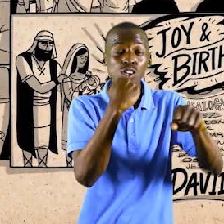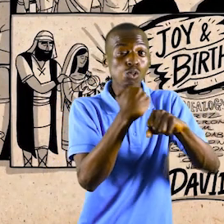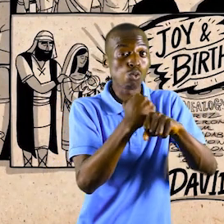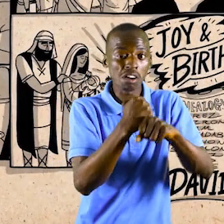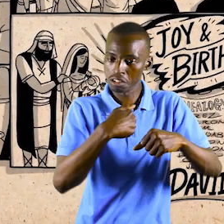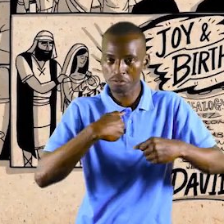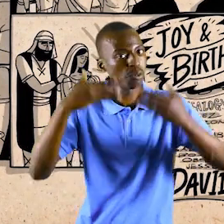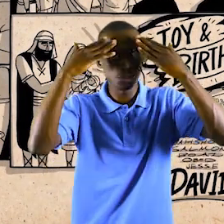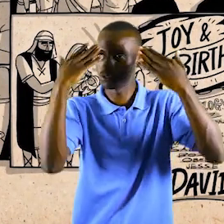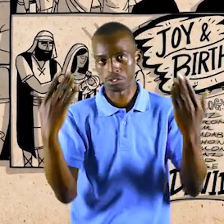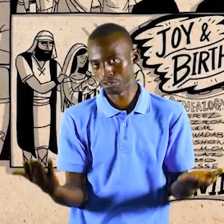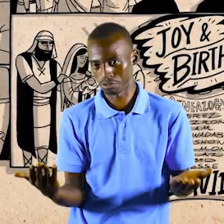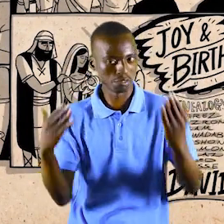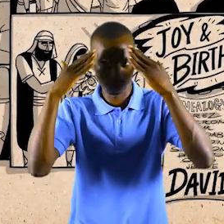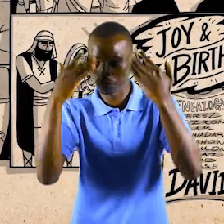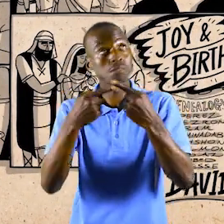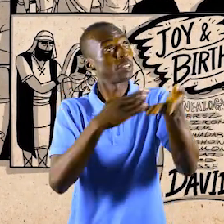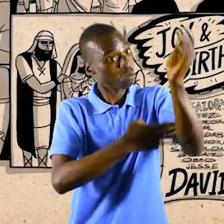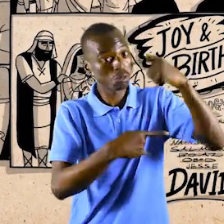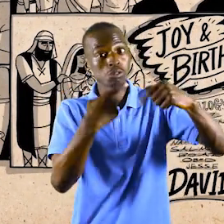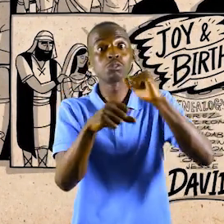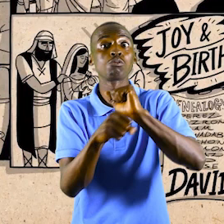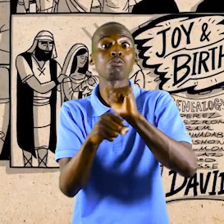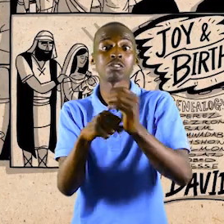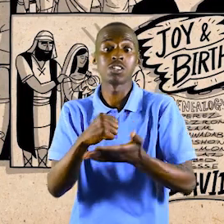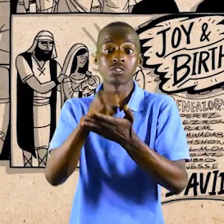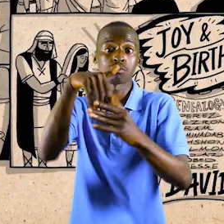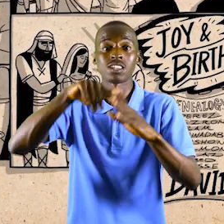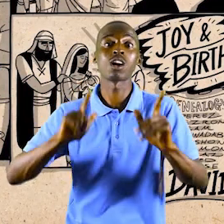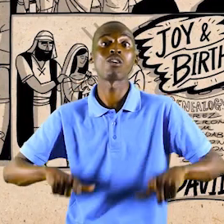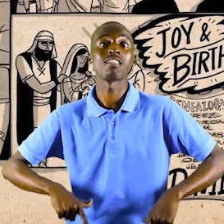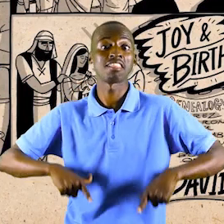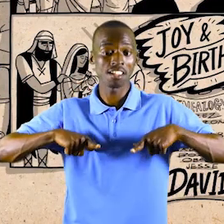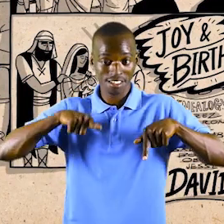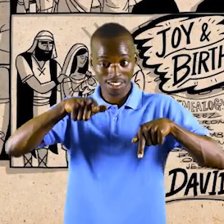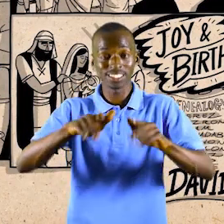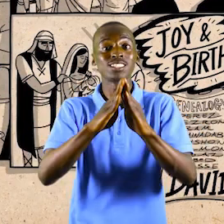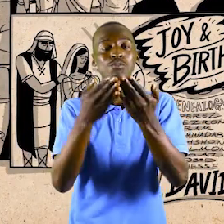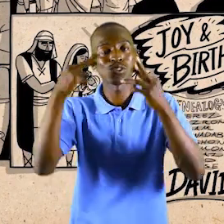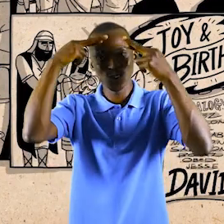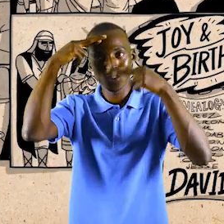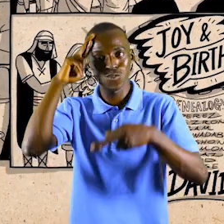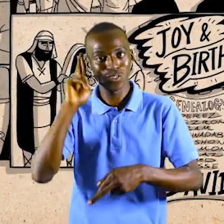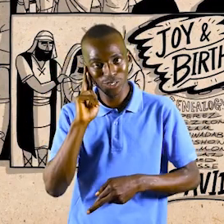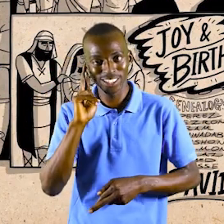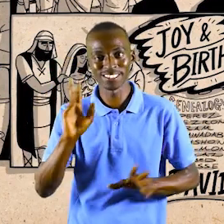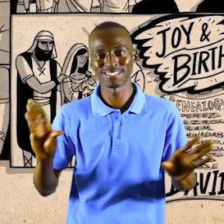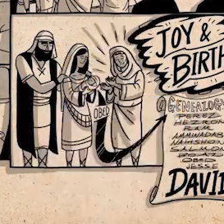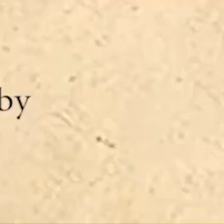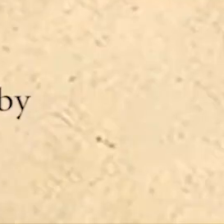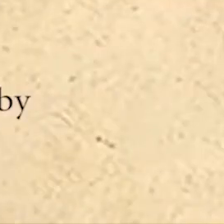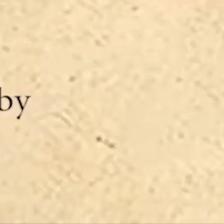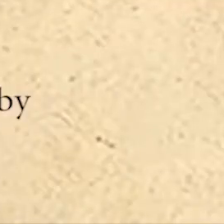in the very ordinary, mundane details of our lives as well. And that's what the book of Ruth is all about.